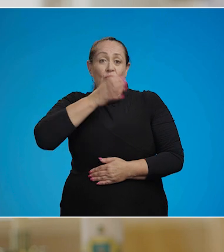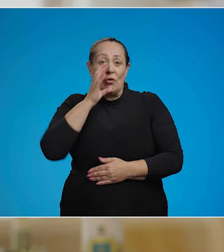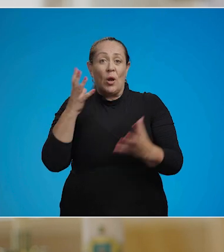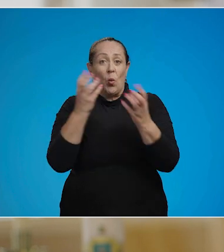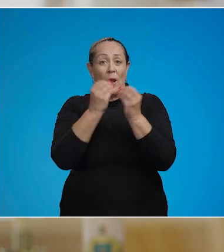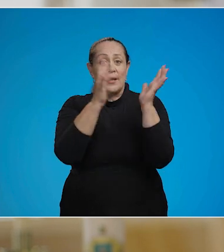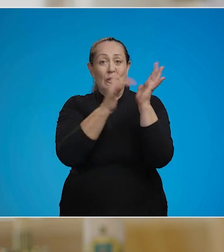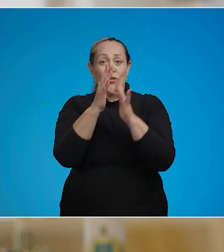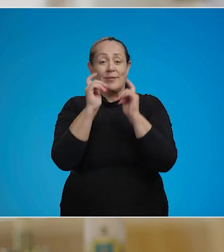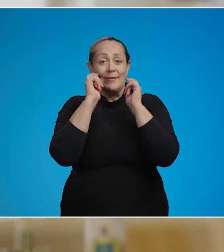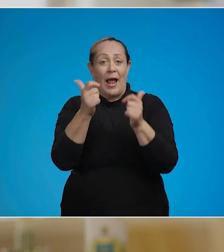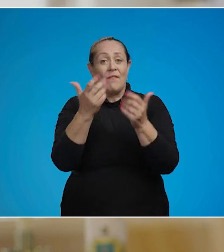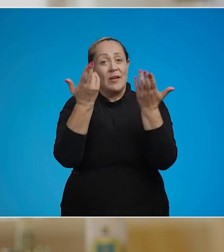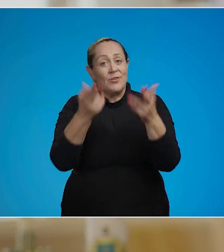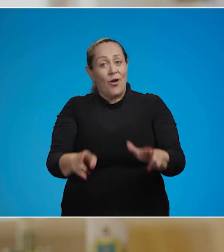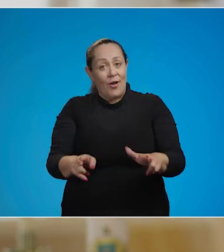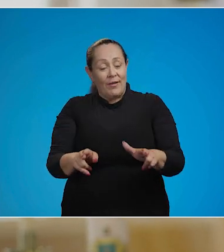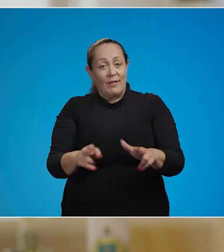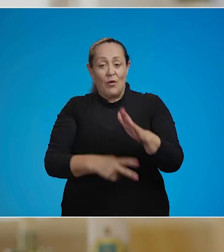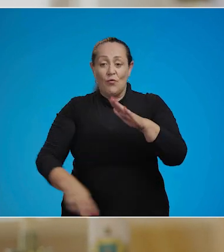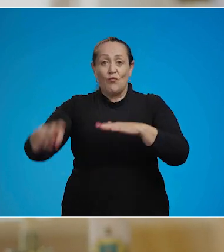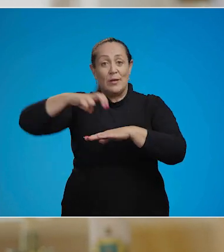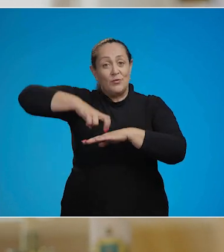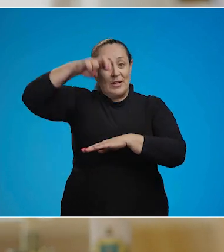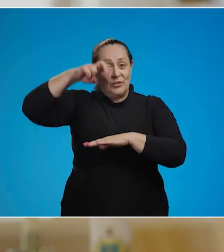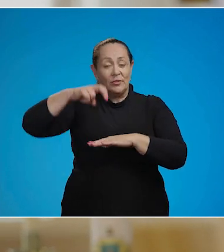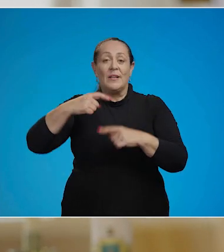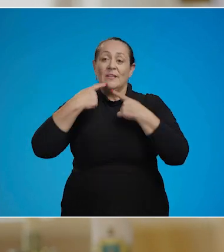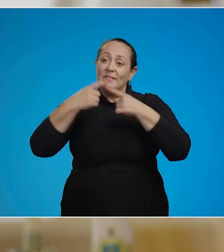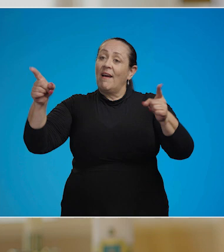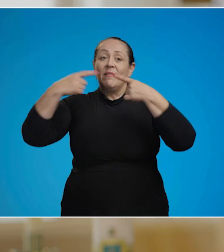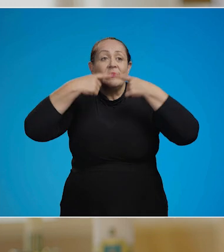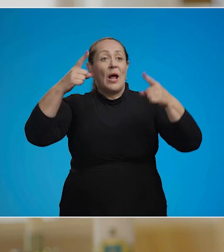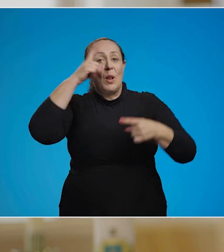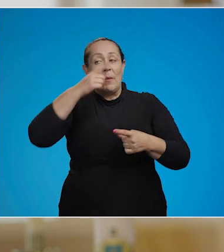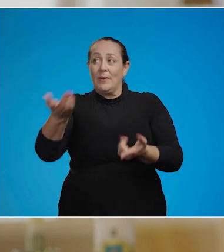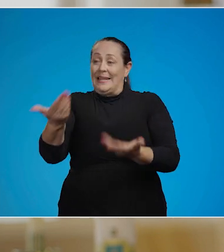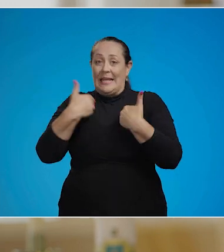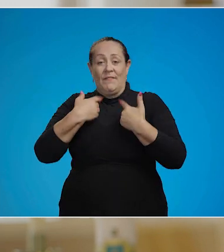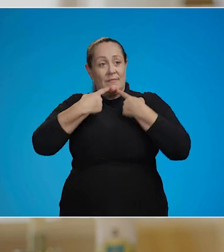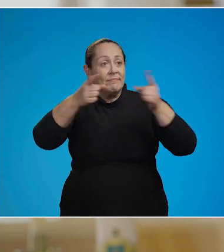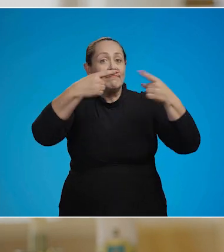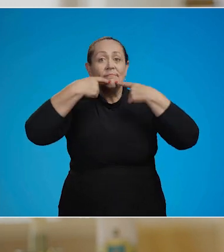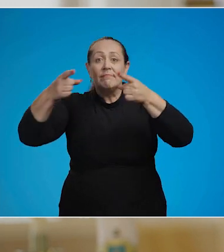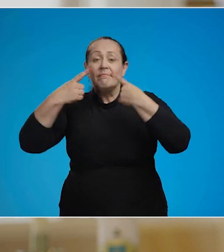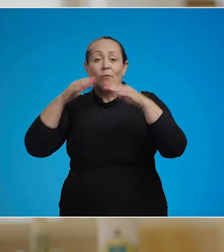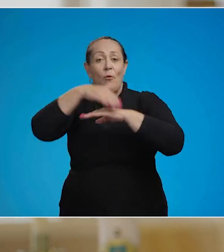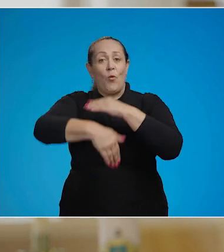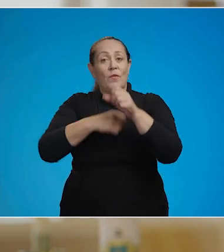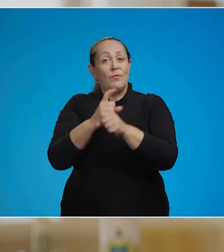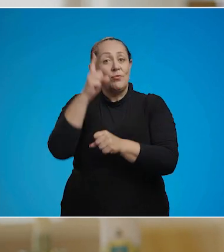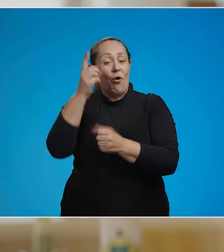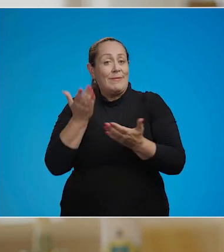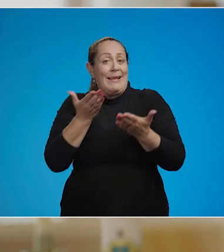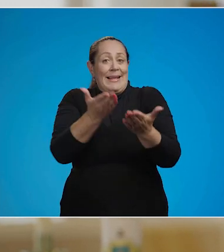him after his resurrection from the dead. And he has ordered us to proclaim this to his people and to tell them that God